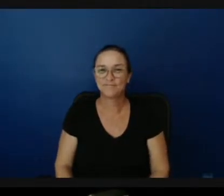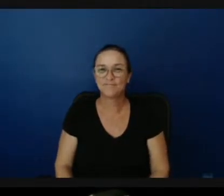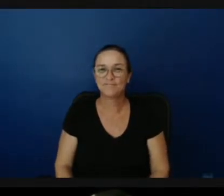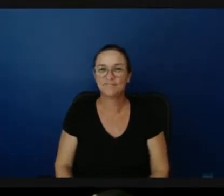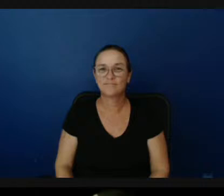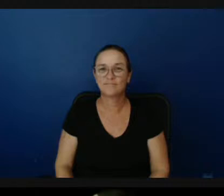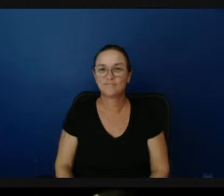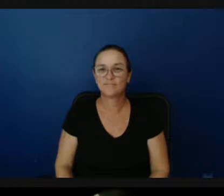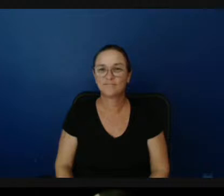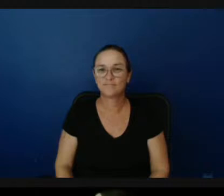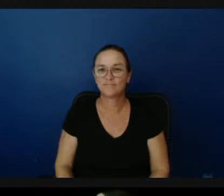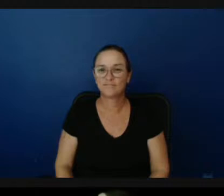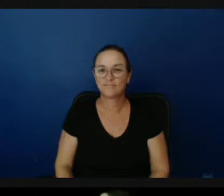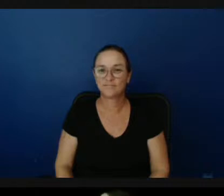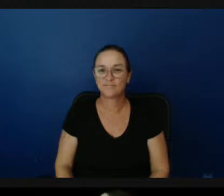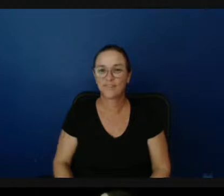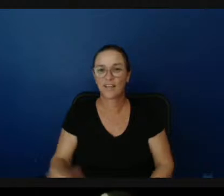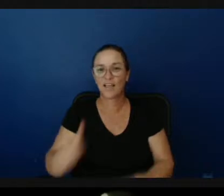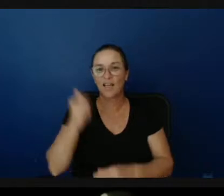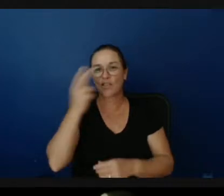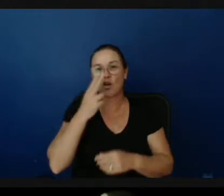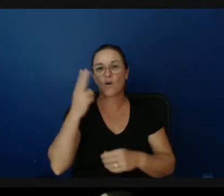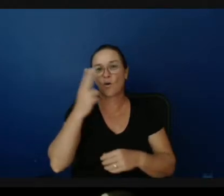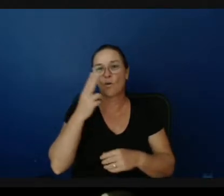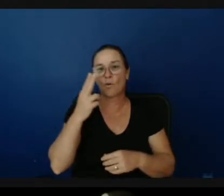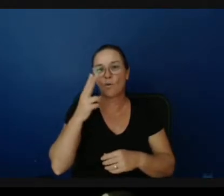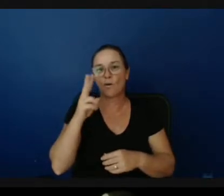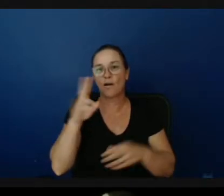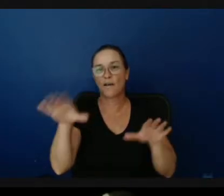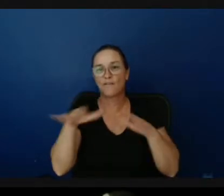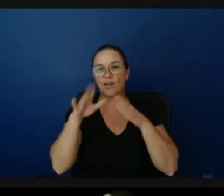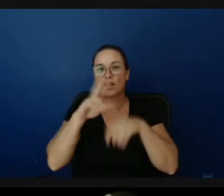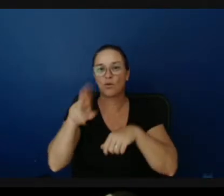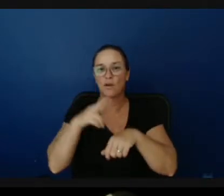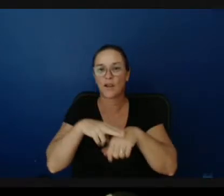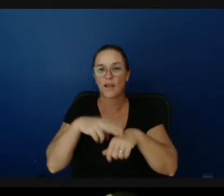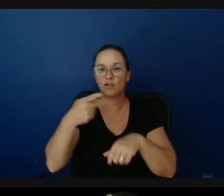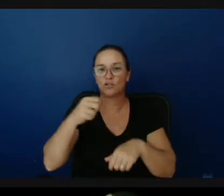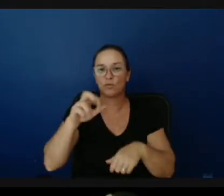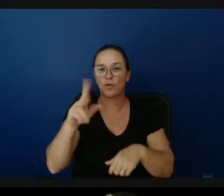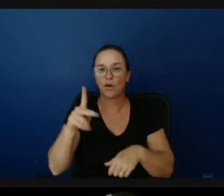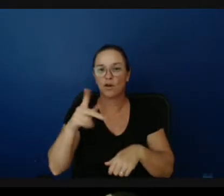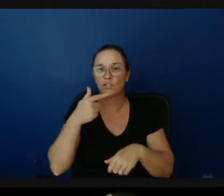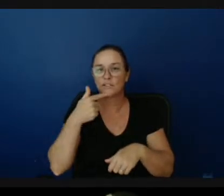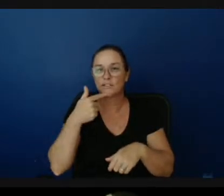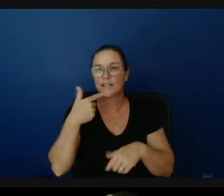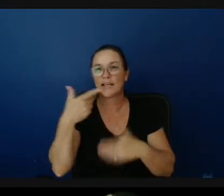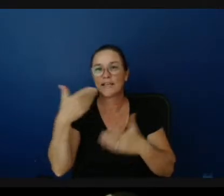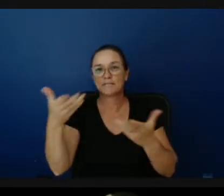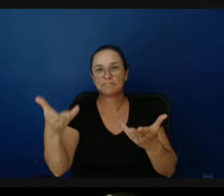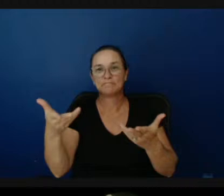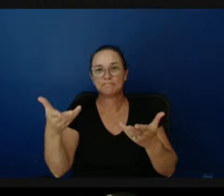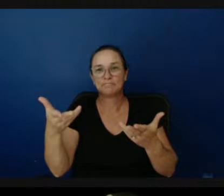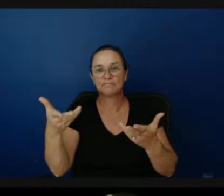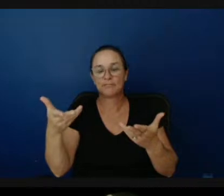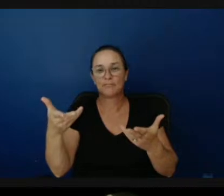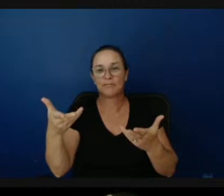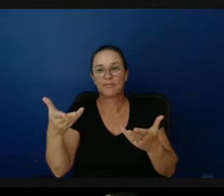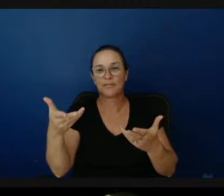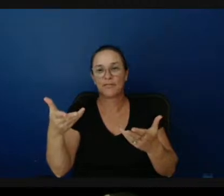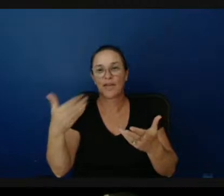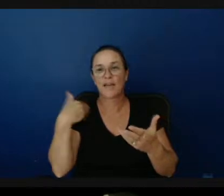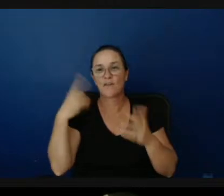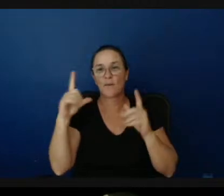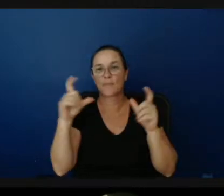And there's another national park post from Jessica Farrakane this time, just giving a heads up out there. And photos from Janice Way